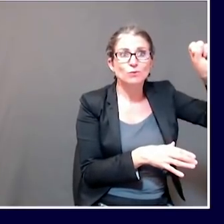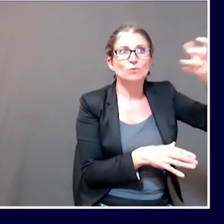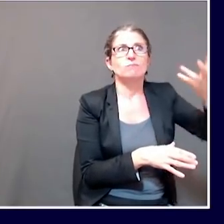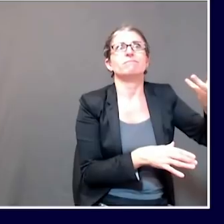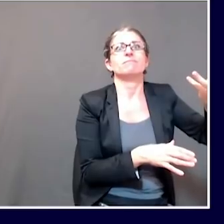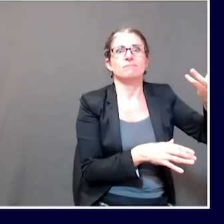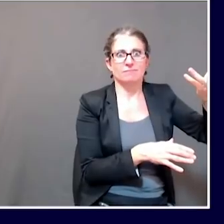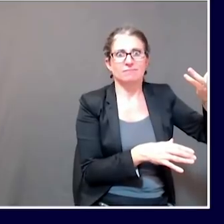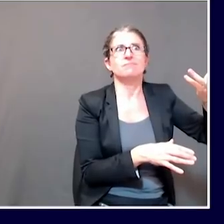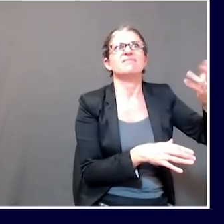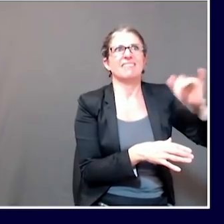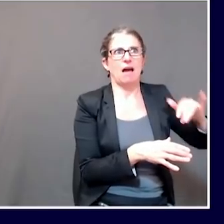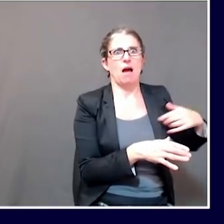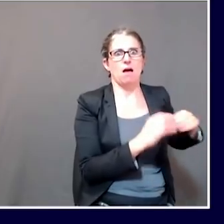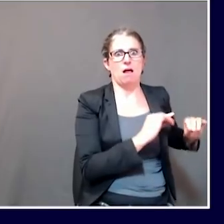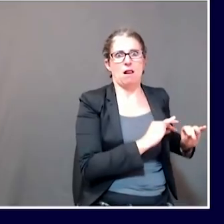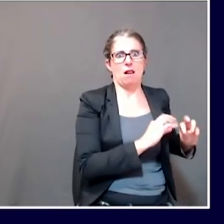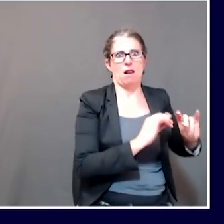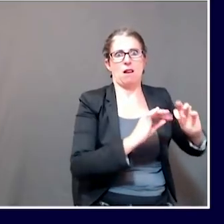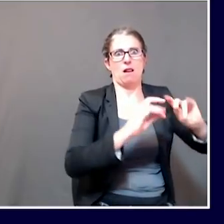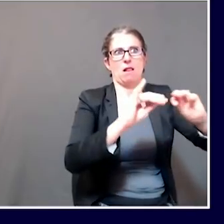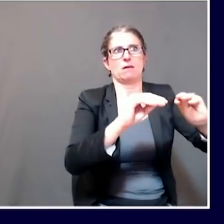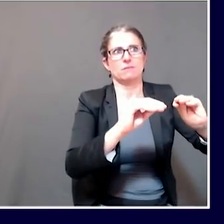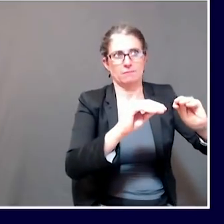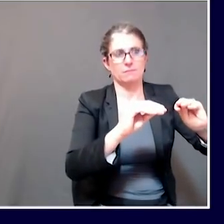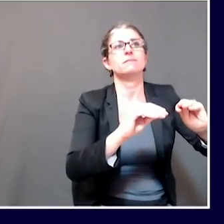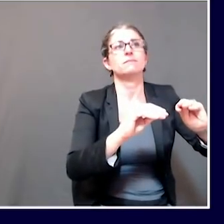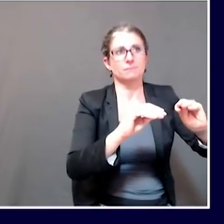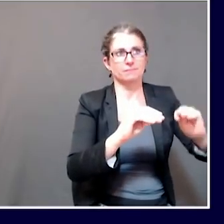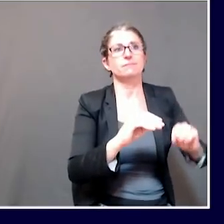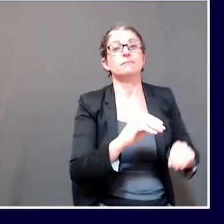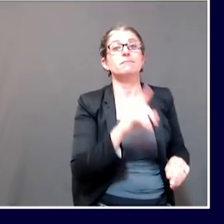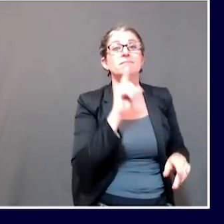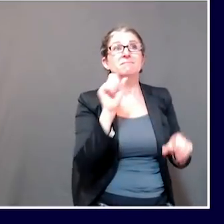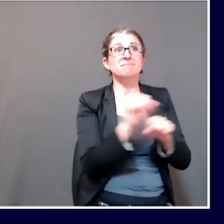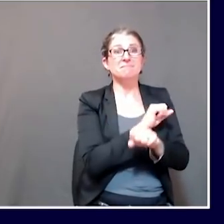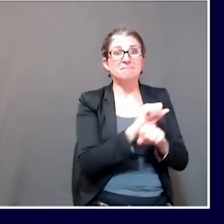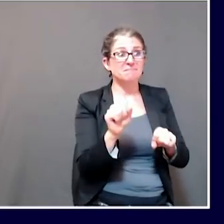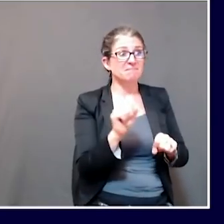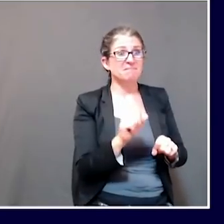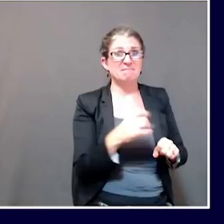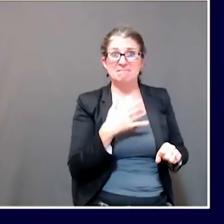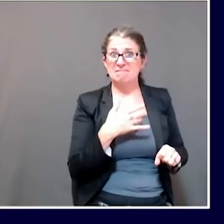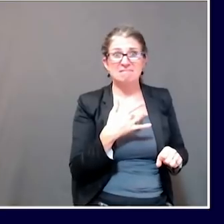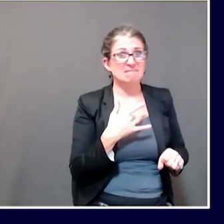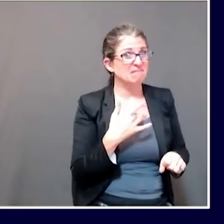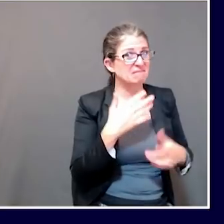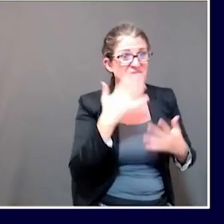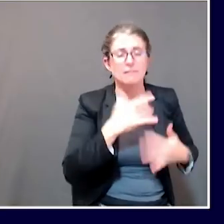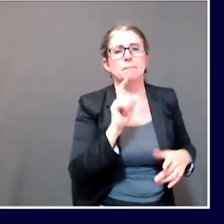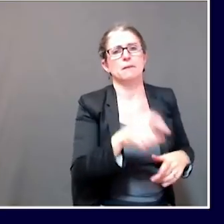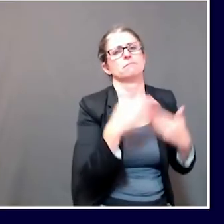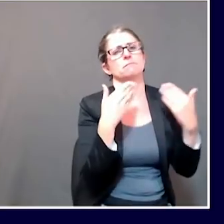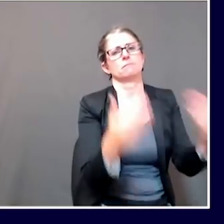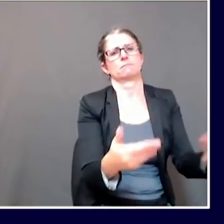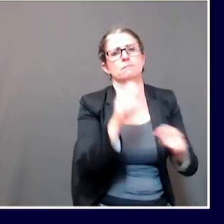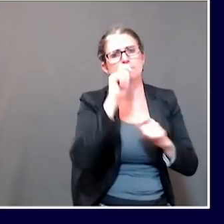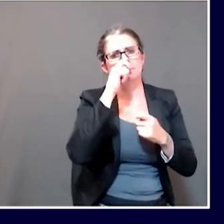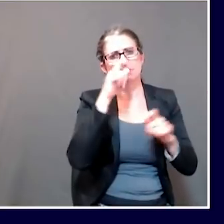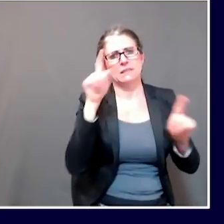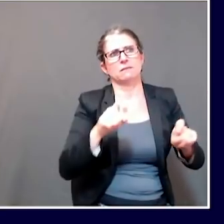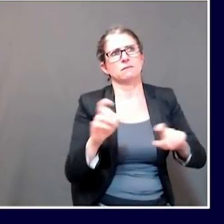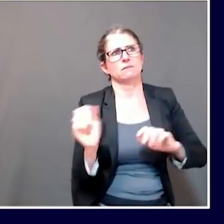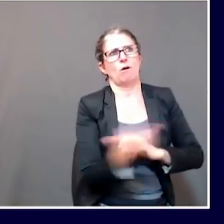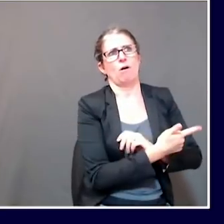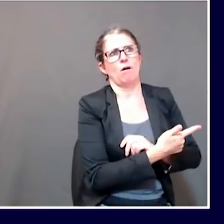symptoms of COVID-19 should immediately be tested, not just for COVID-19, but for the other very, very